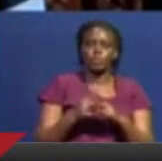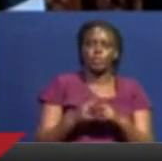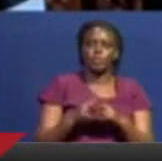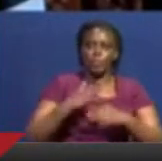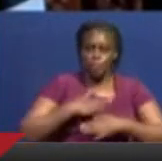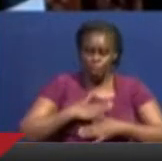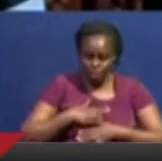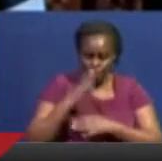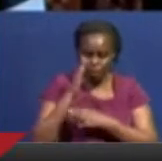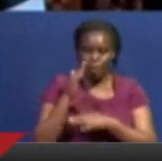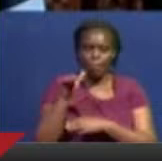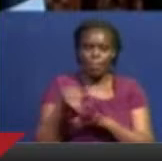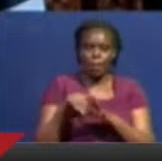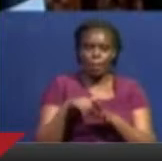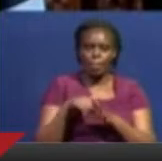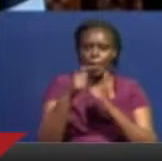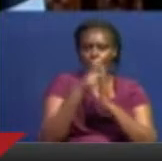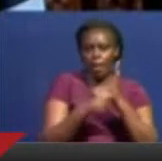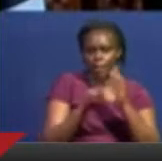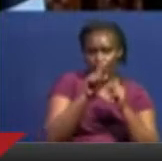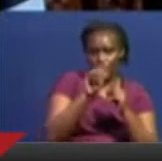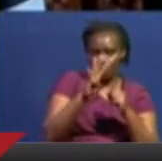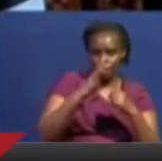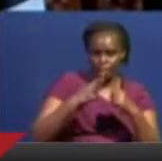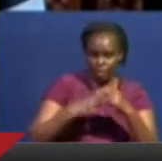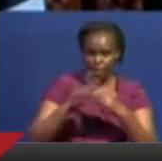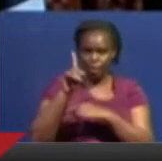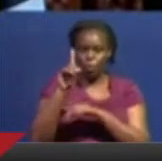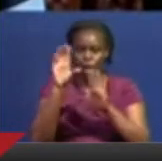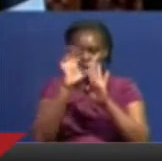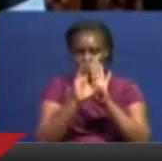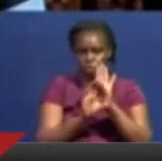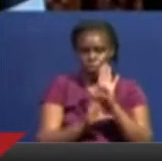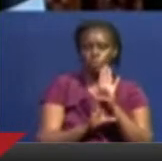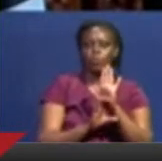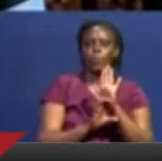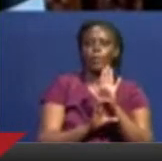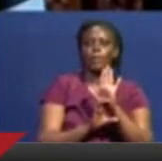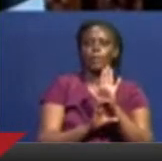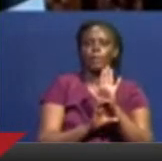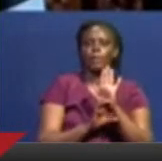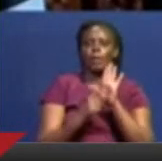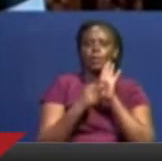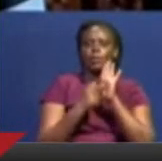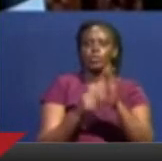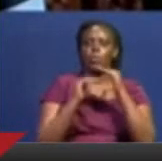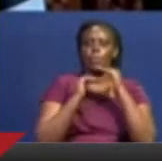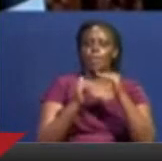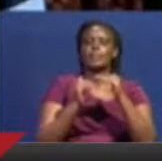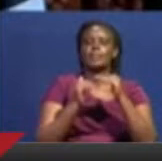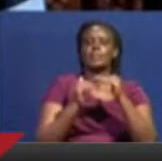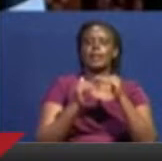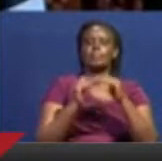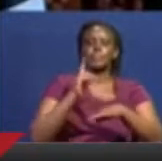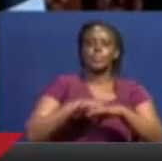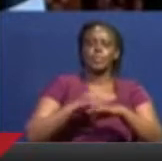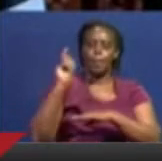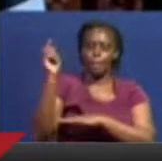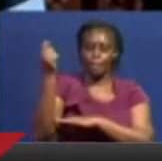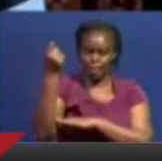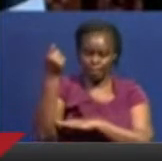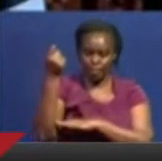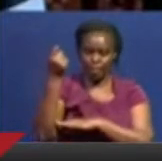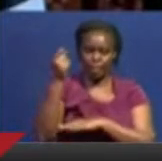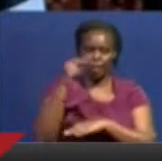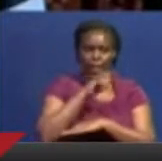Honourable members, from the foregoing, Article 149(1) of the Constitution defines the maximum period within which the President and